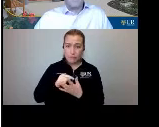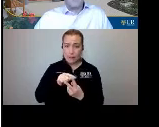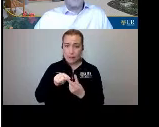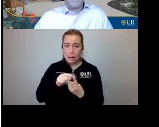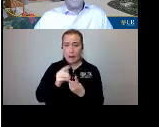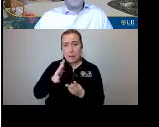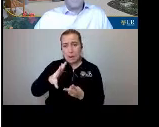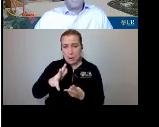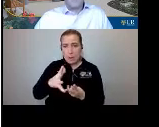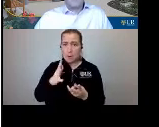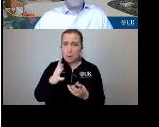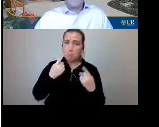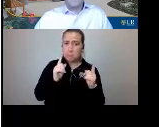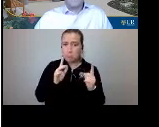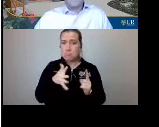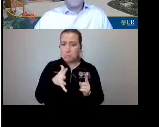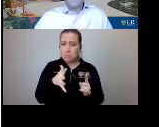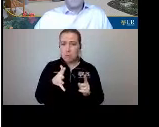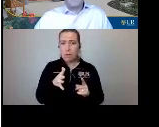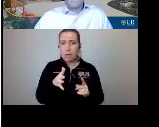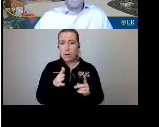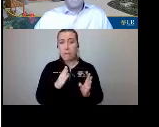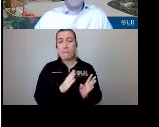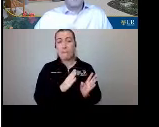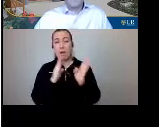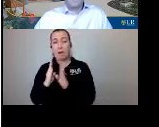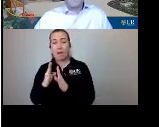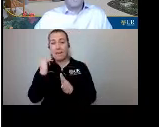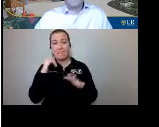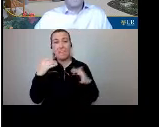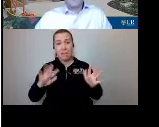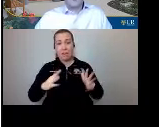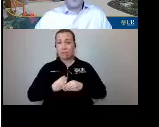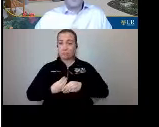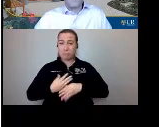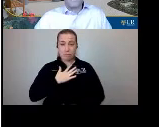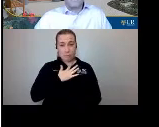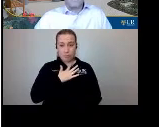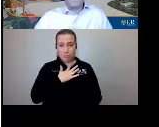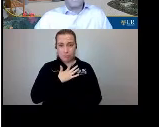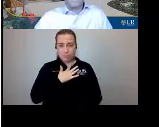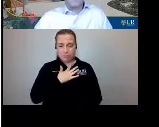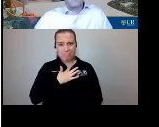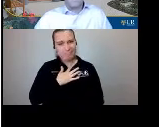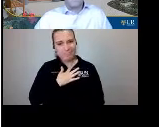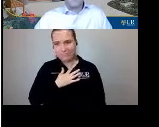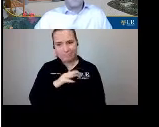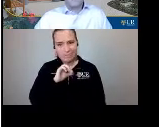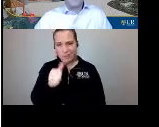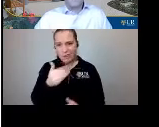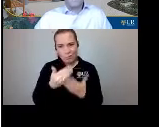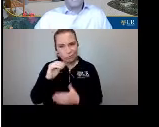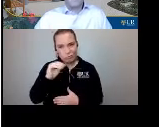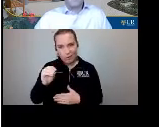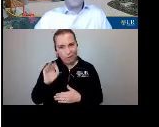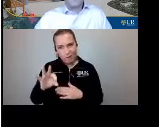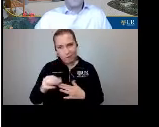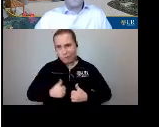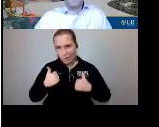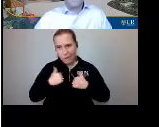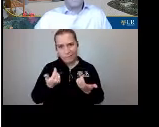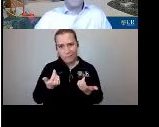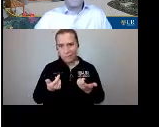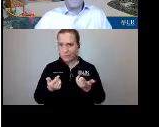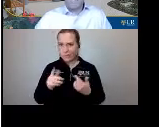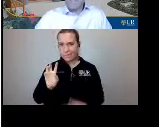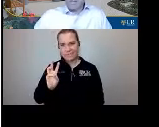but our treatment of distant metastatic cancer is very poor at 6% or even less for